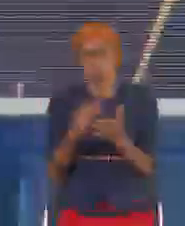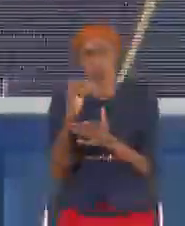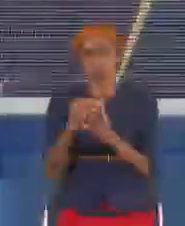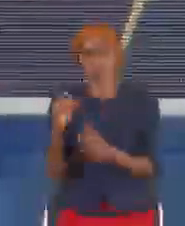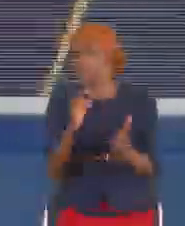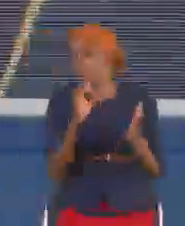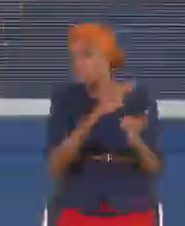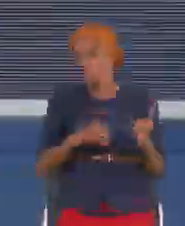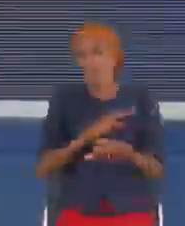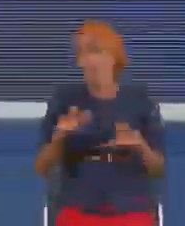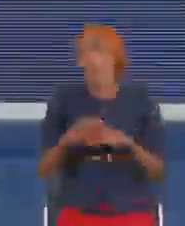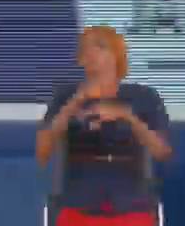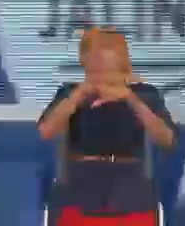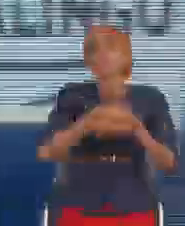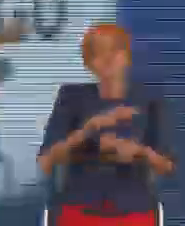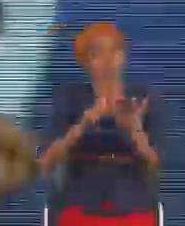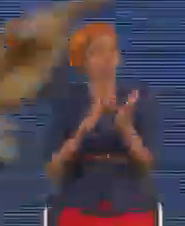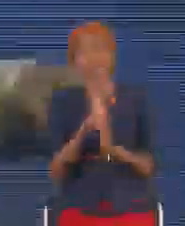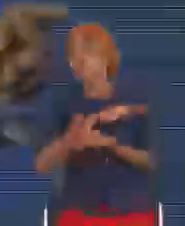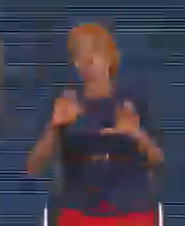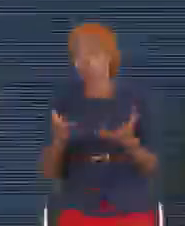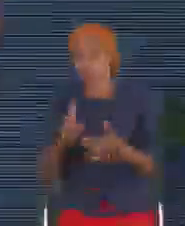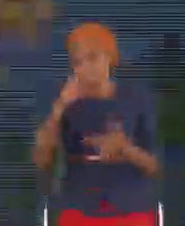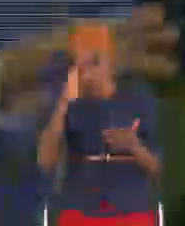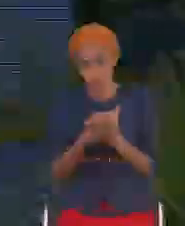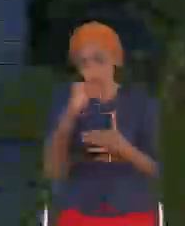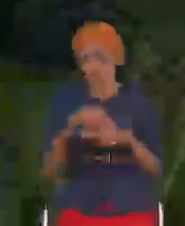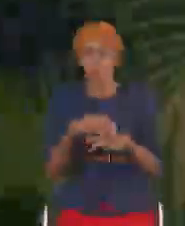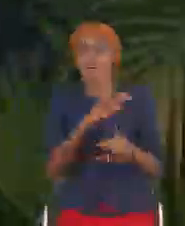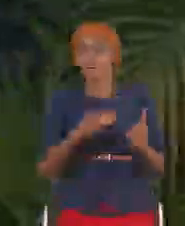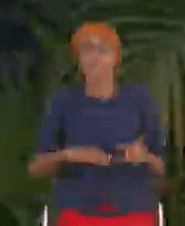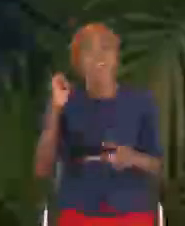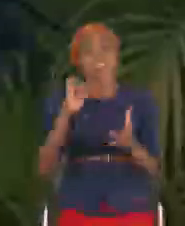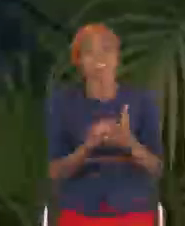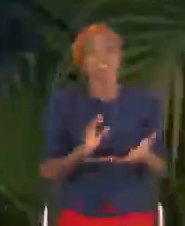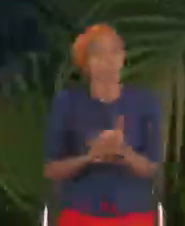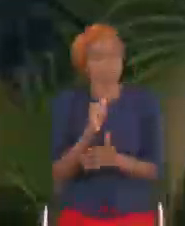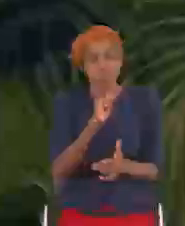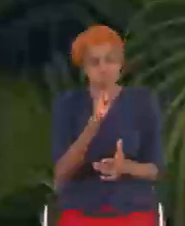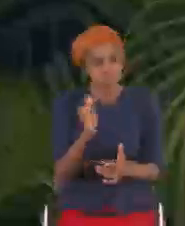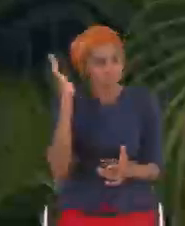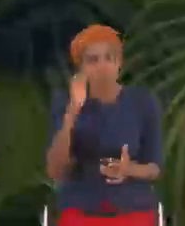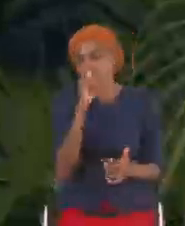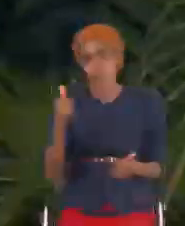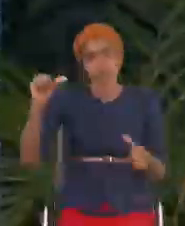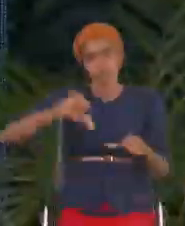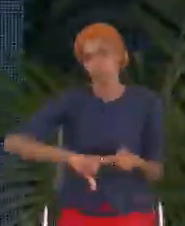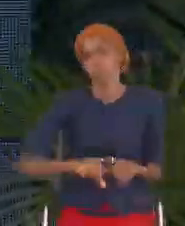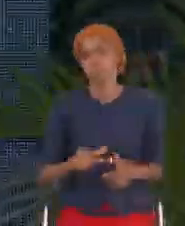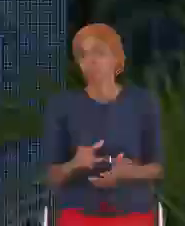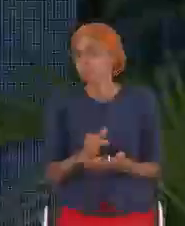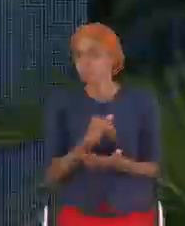on Christ. I don't want to believe on Christ. He that believeth not shall be damned. That's not